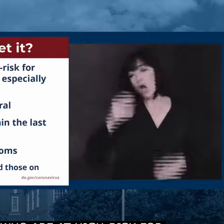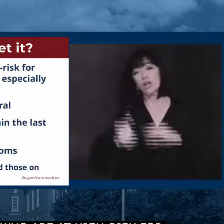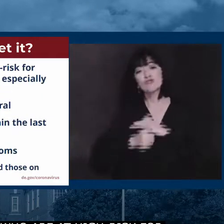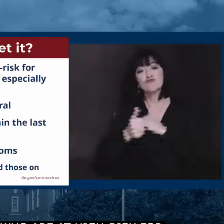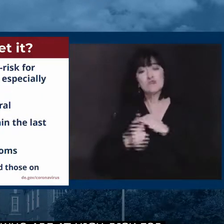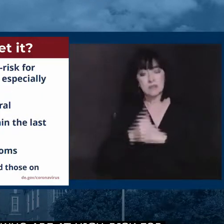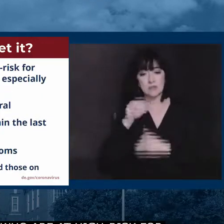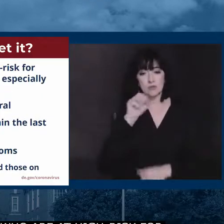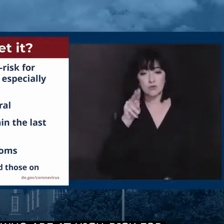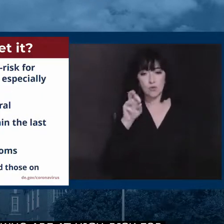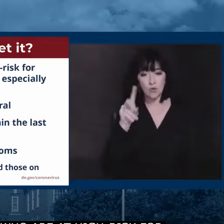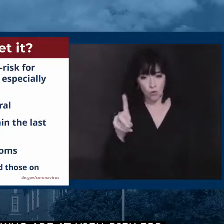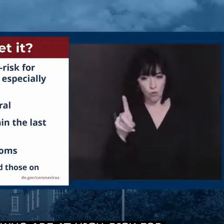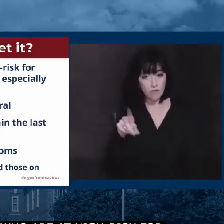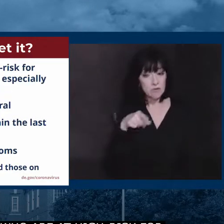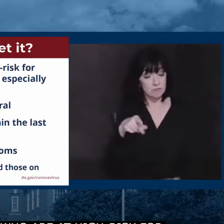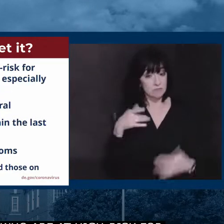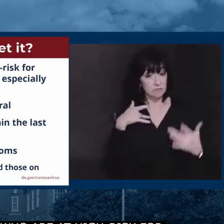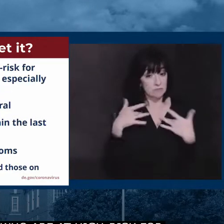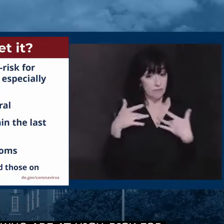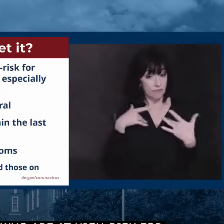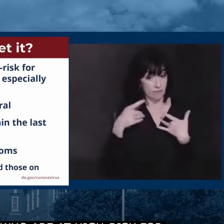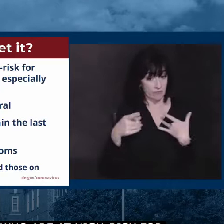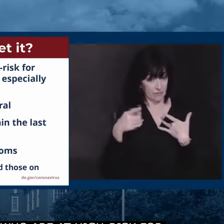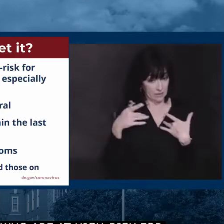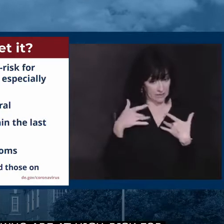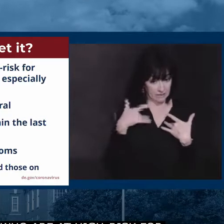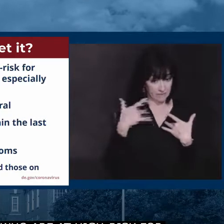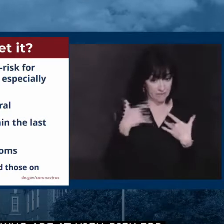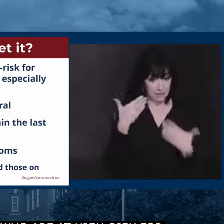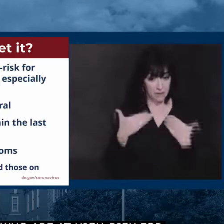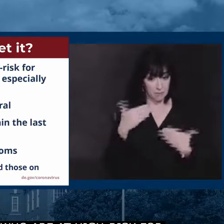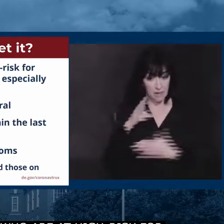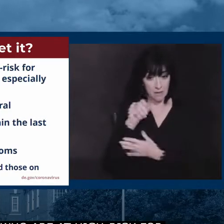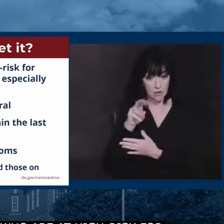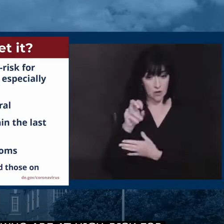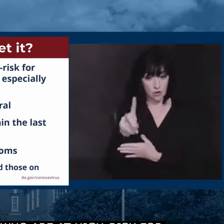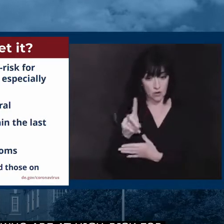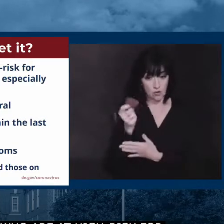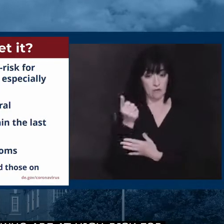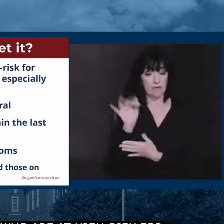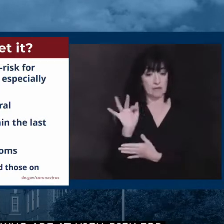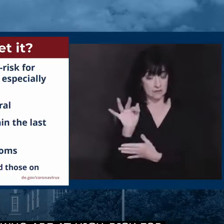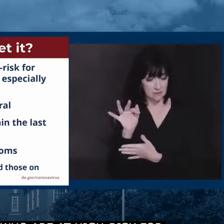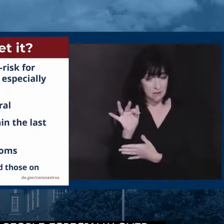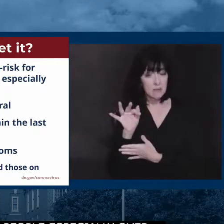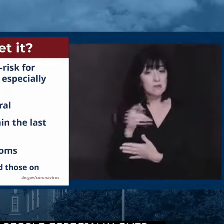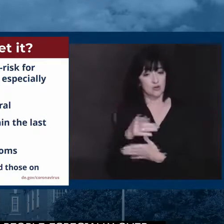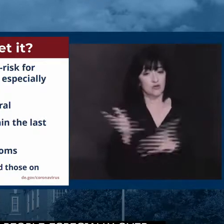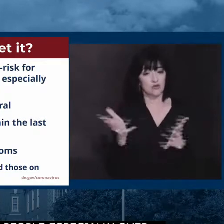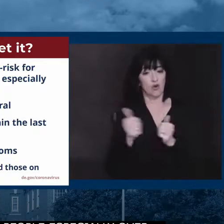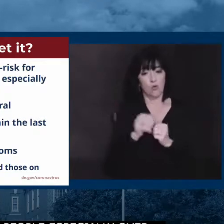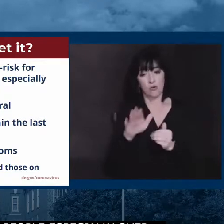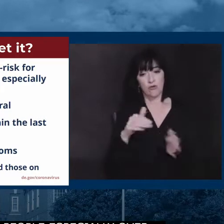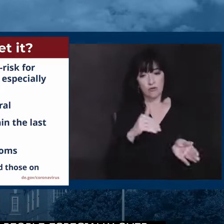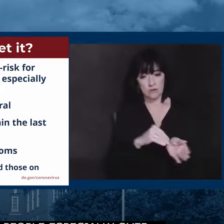have COVID-19, you think you have COVID-19, talk to your doctor. If you haven't been tested,